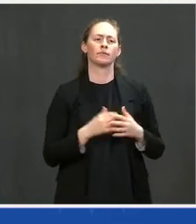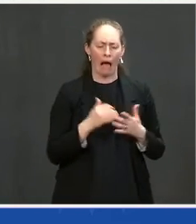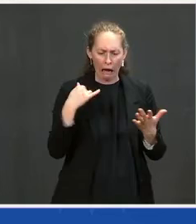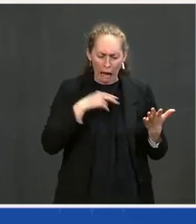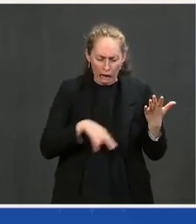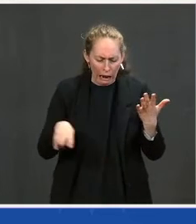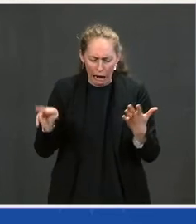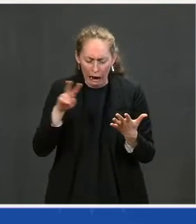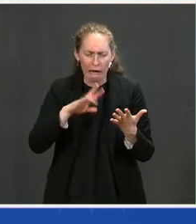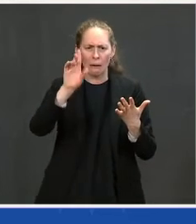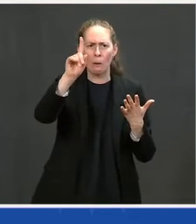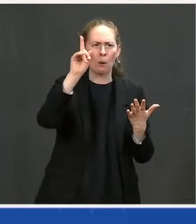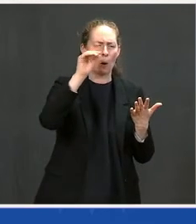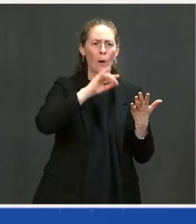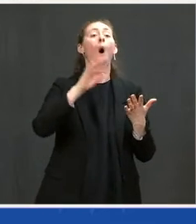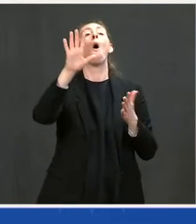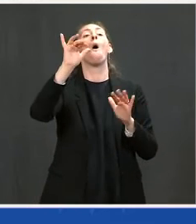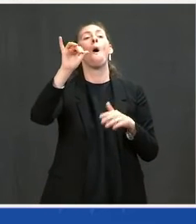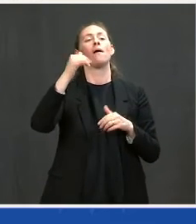Caitlin?